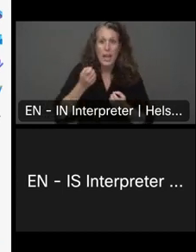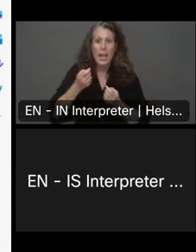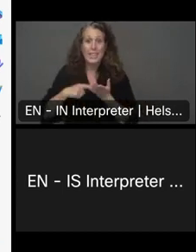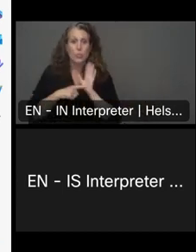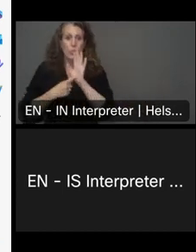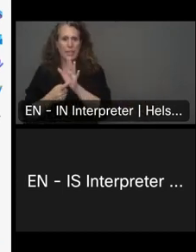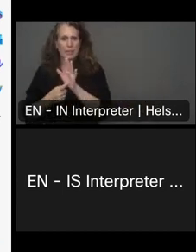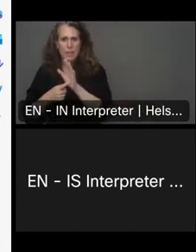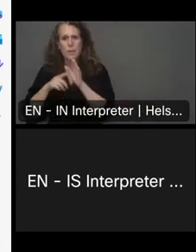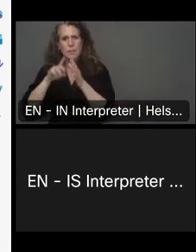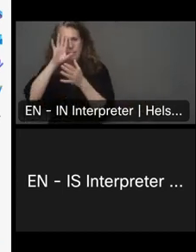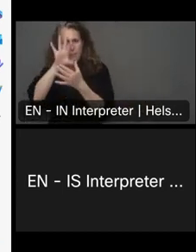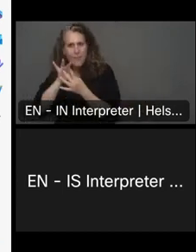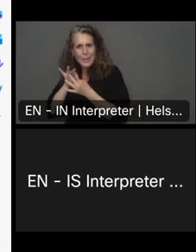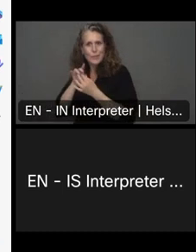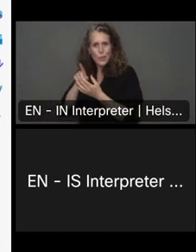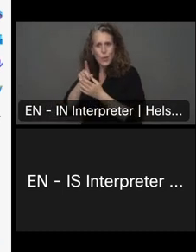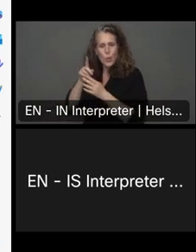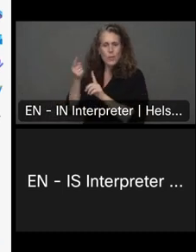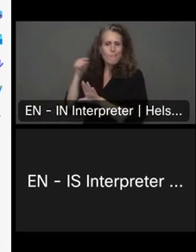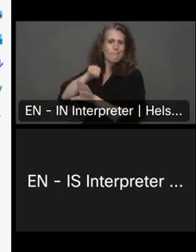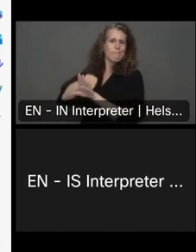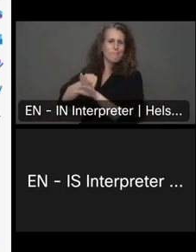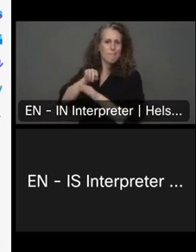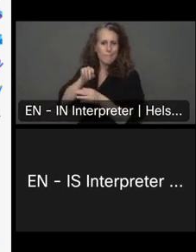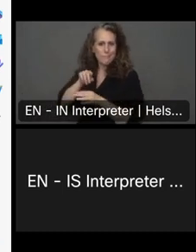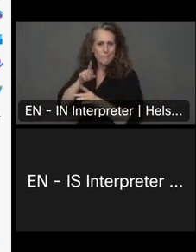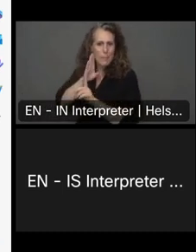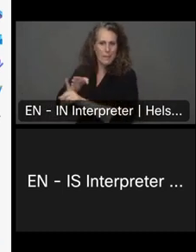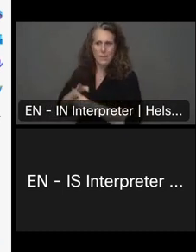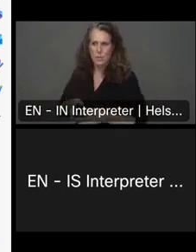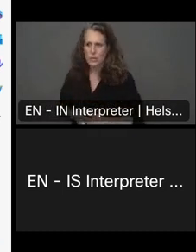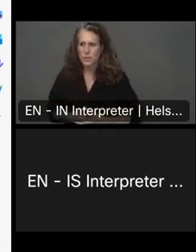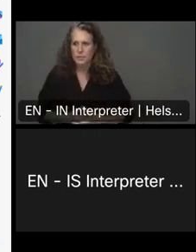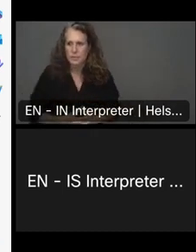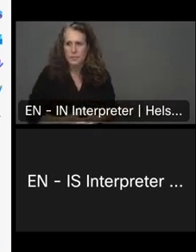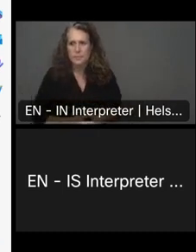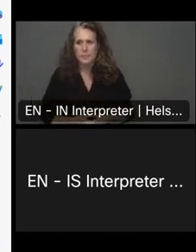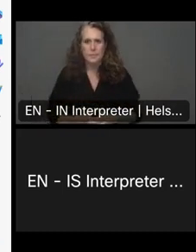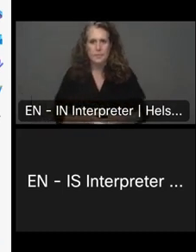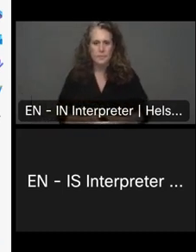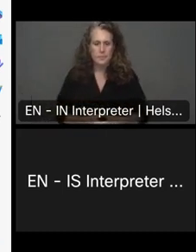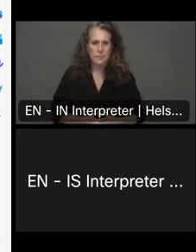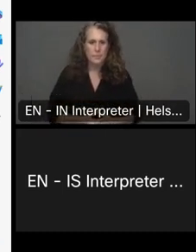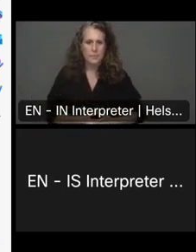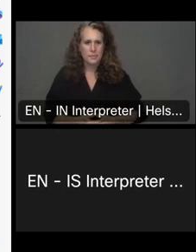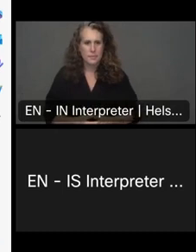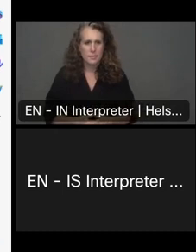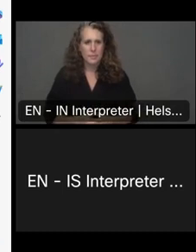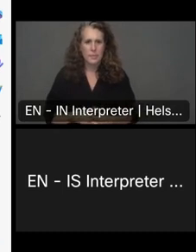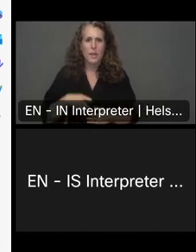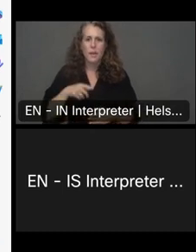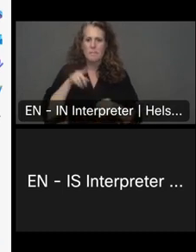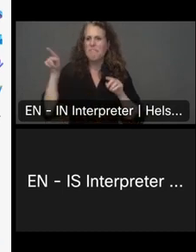meaning. Among equally expressive expressions, the simplest is optimal. Among equally simple expressions, the most expressive